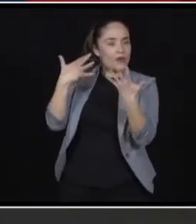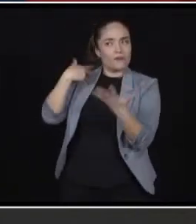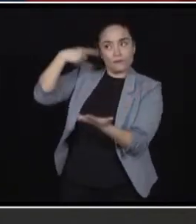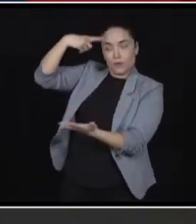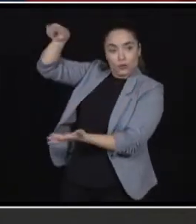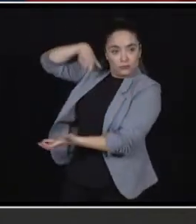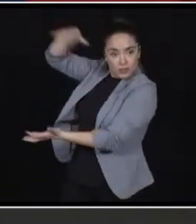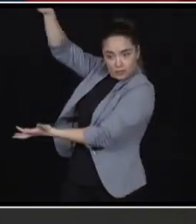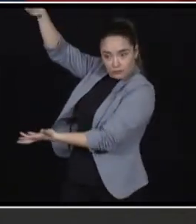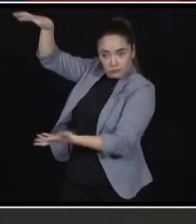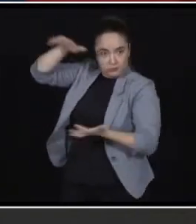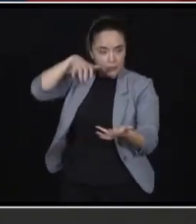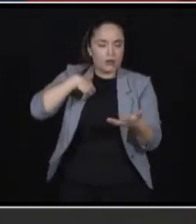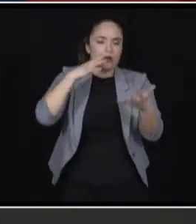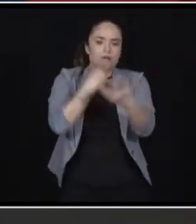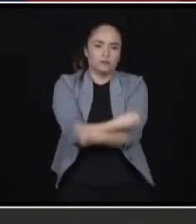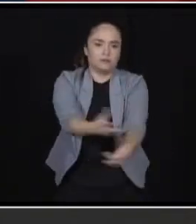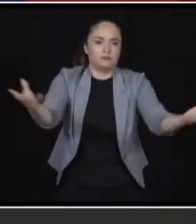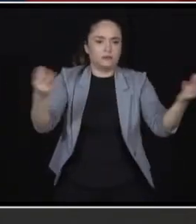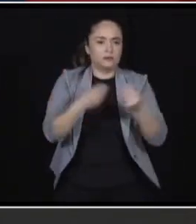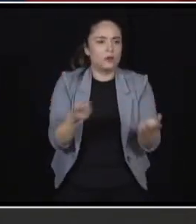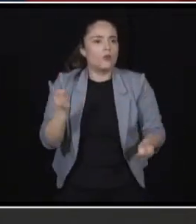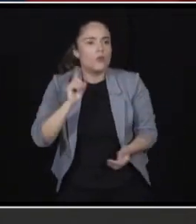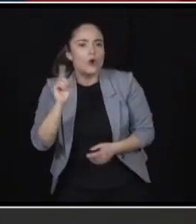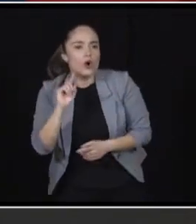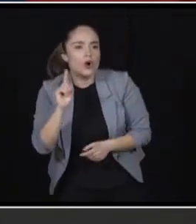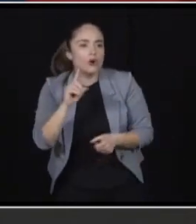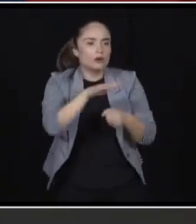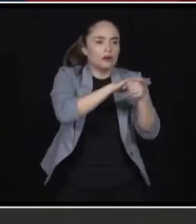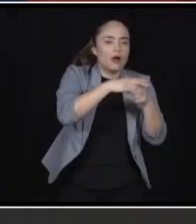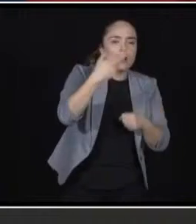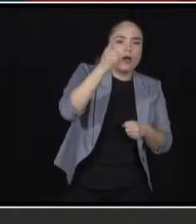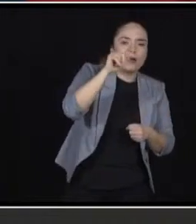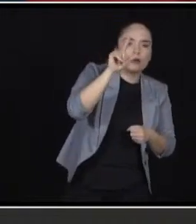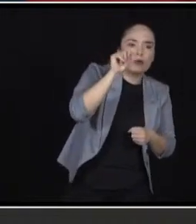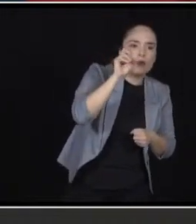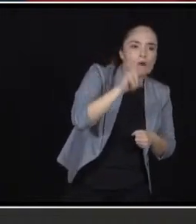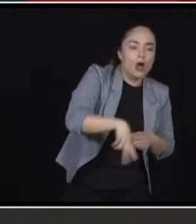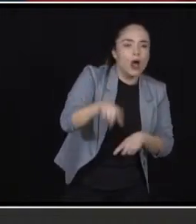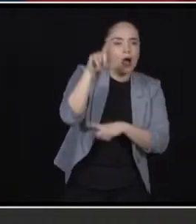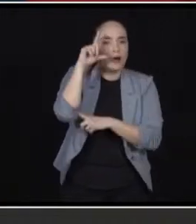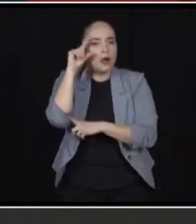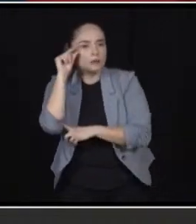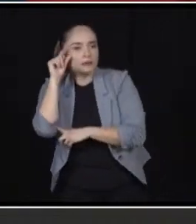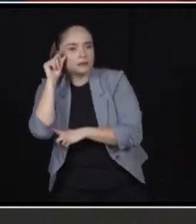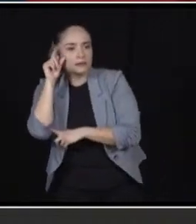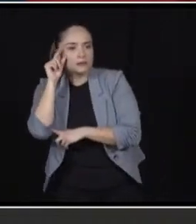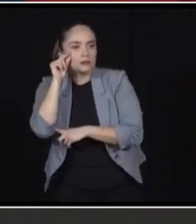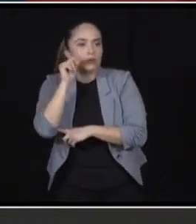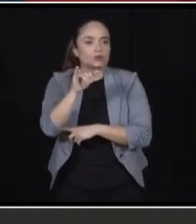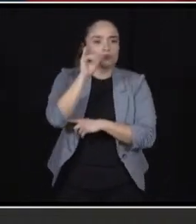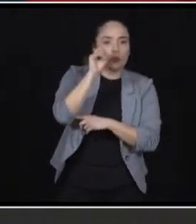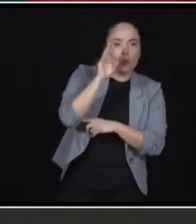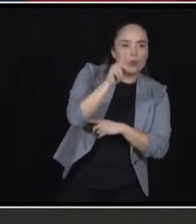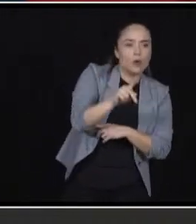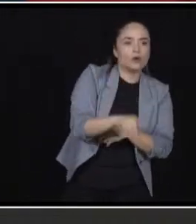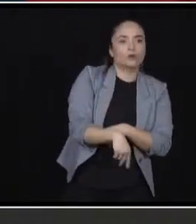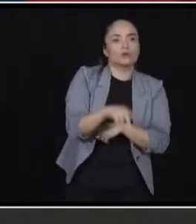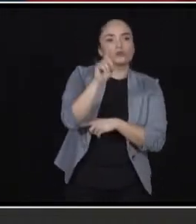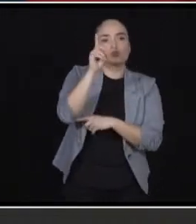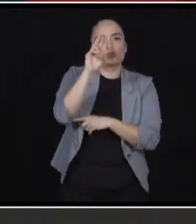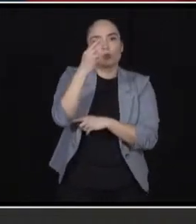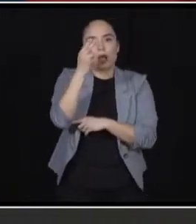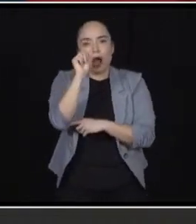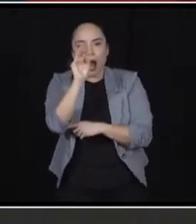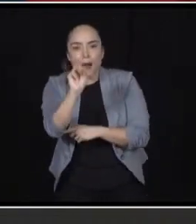in Halton, in Hamilton, in York, in Durham, as well as in Ottawa and in other hotspots that we've identified as